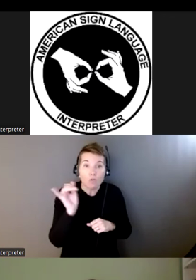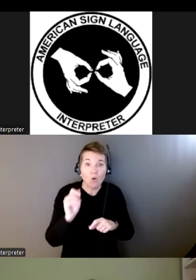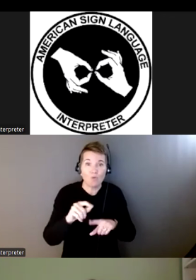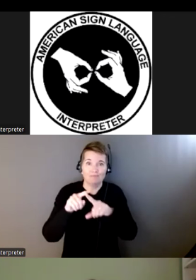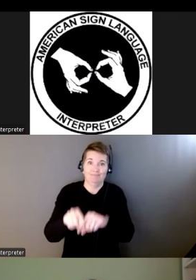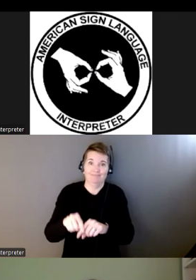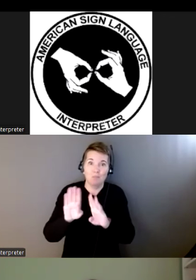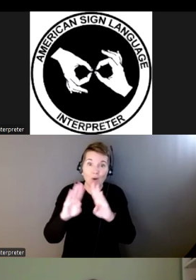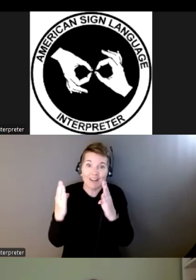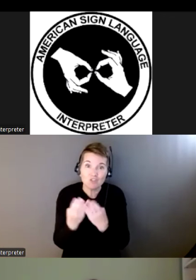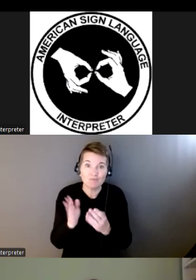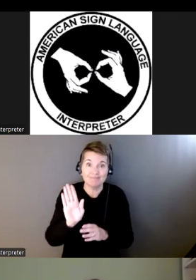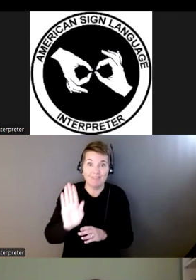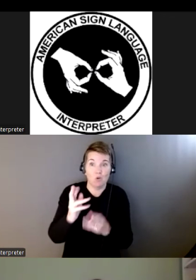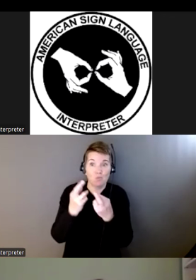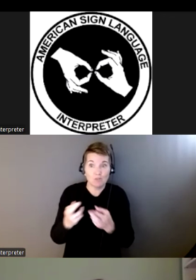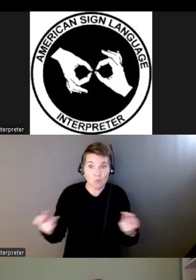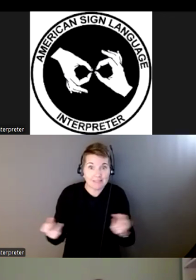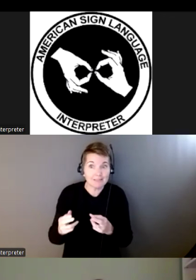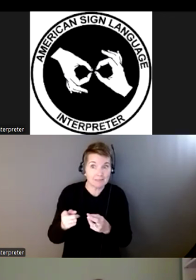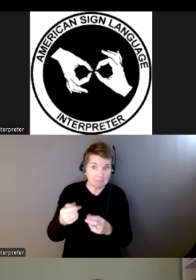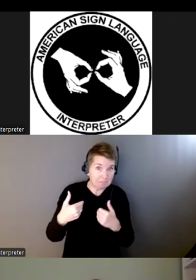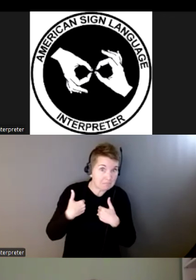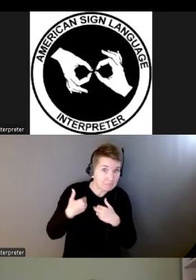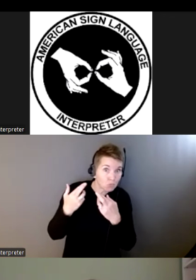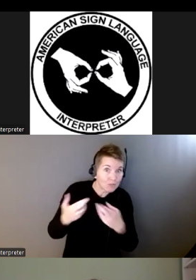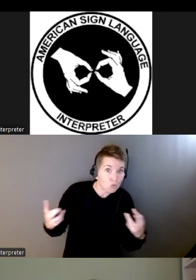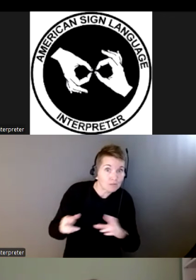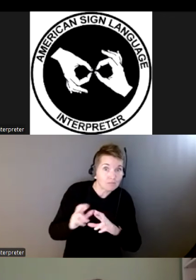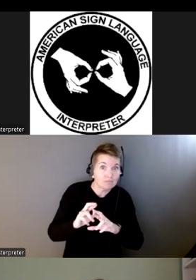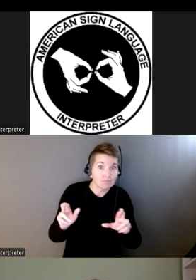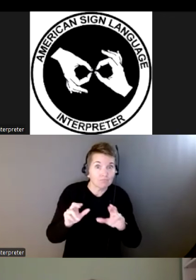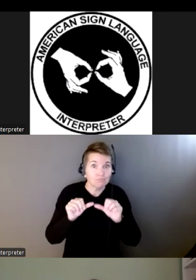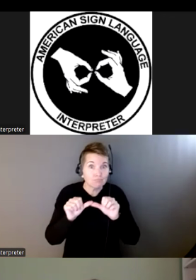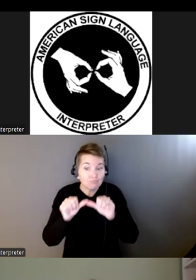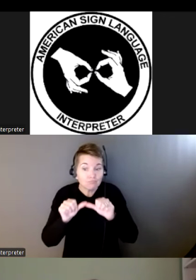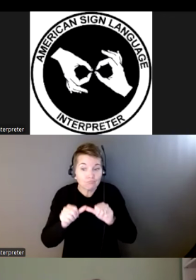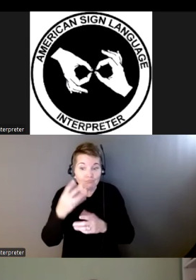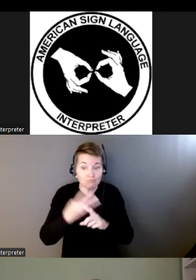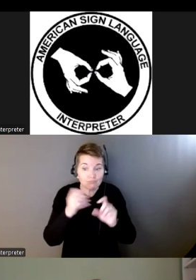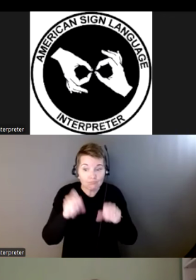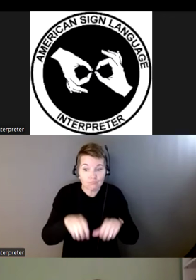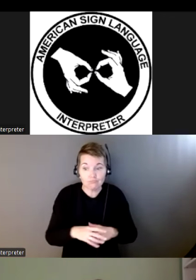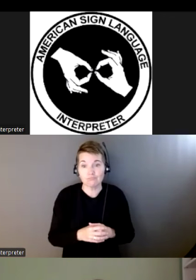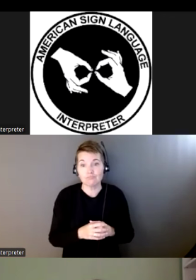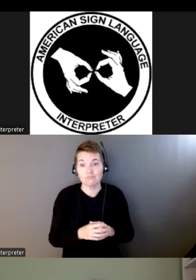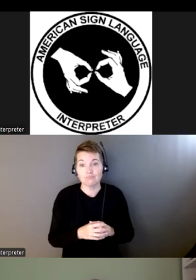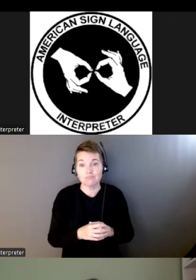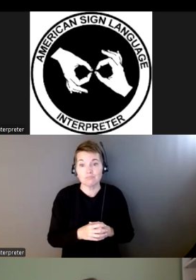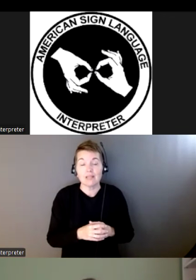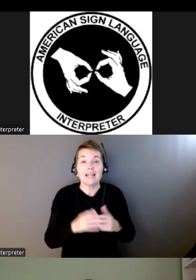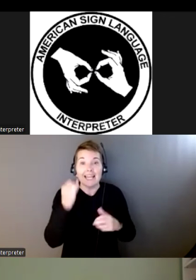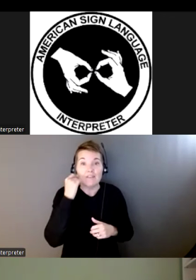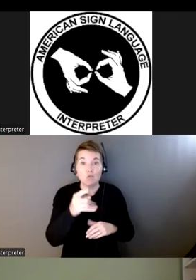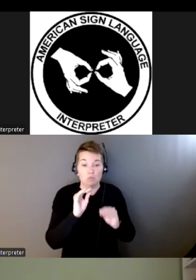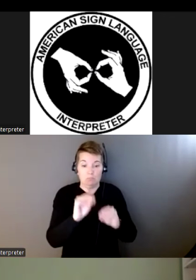the assigned branch. So, when in your work plan you put, my workshop dates will be da-da-da,